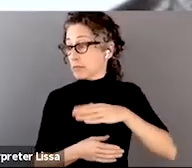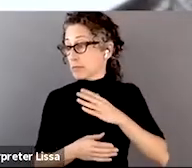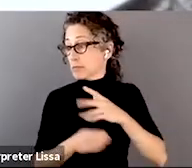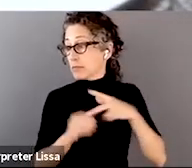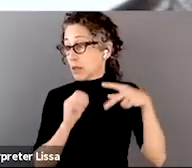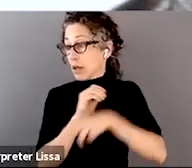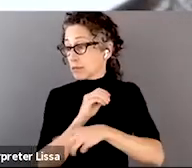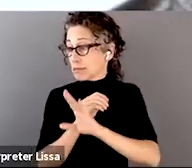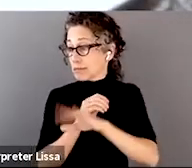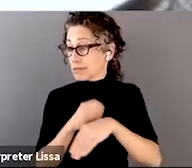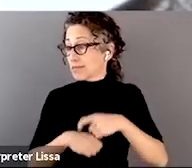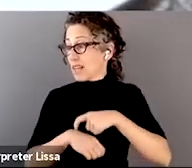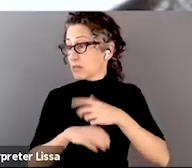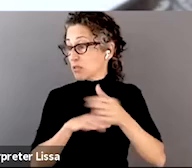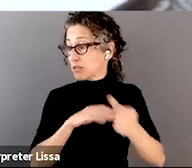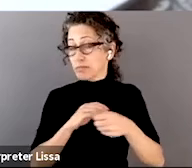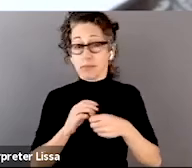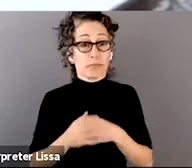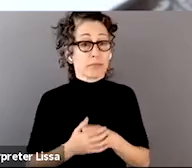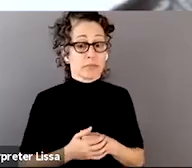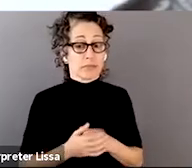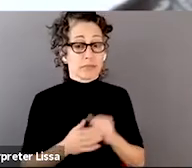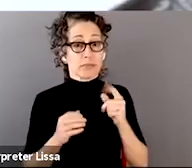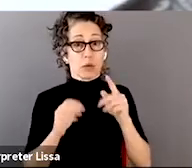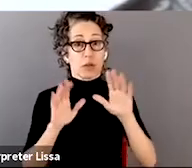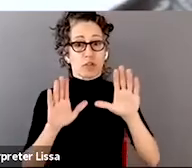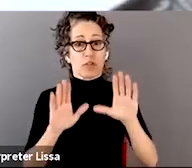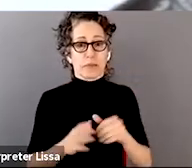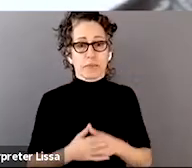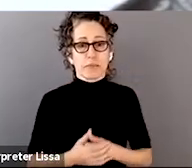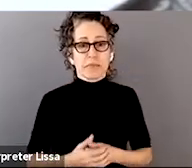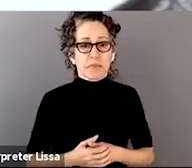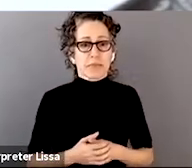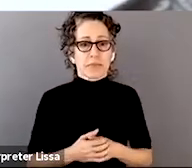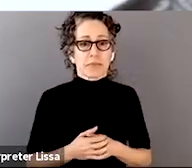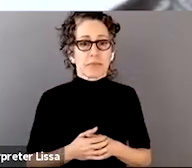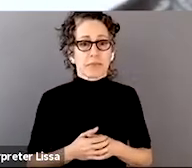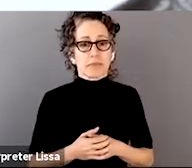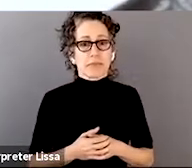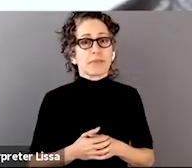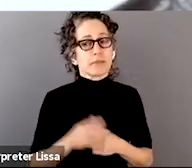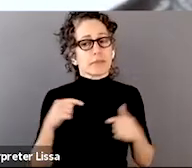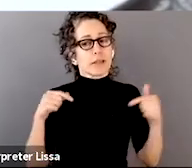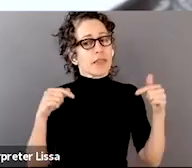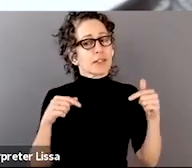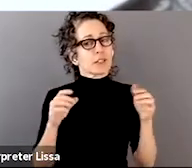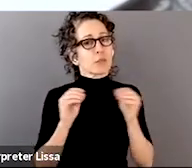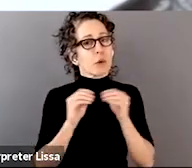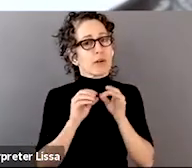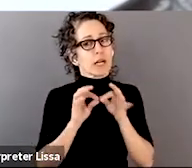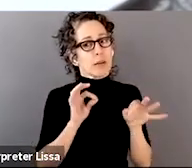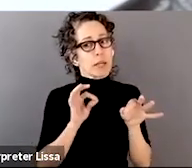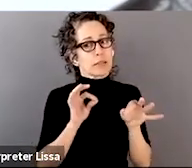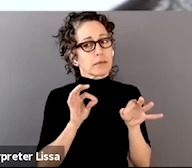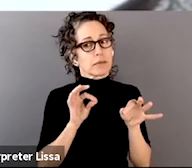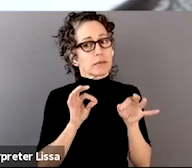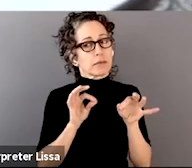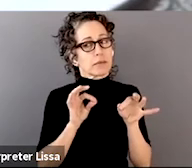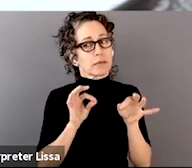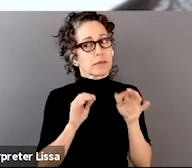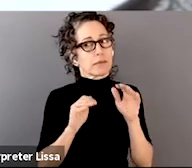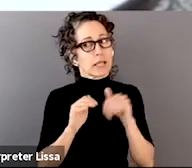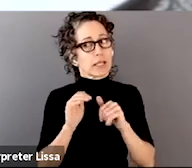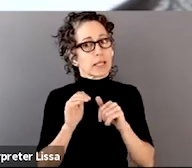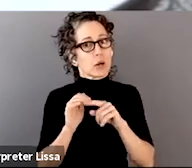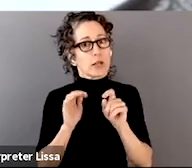if that's all right. Yeah. All right, great. So this is more of a comment than a question, which always happens in panels, but I think there's a question buried in